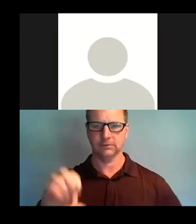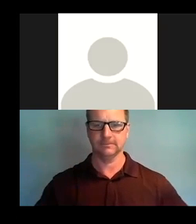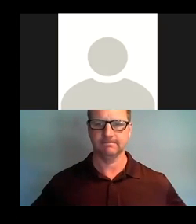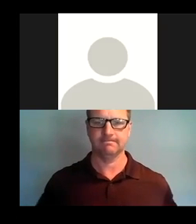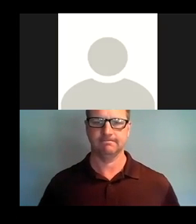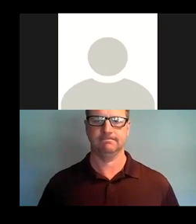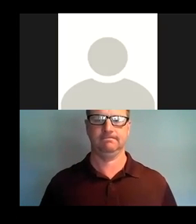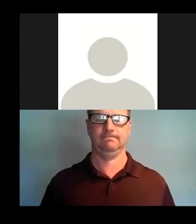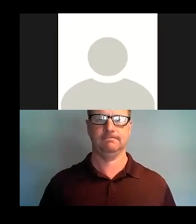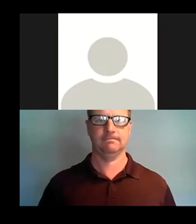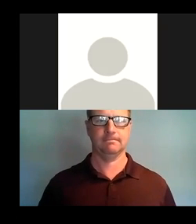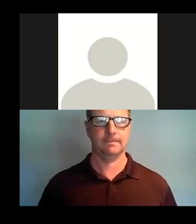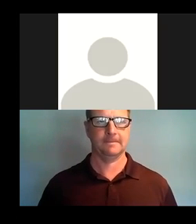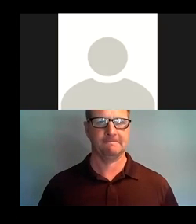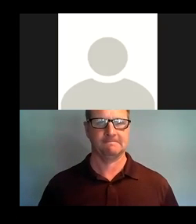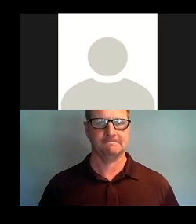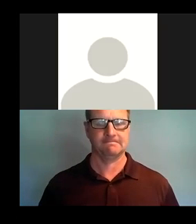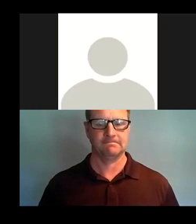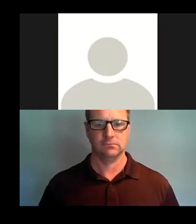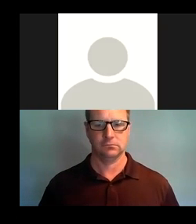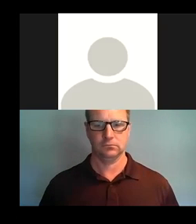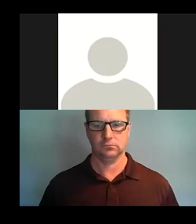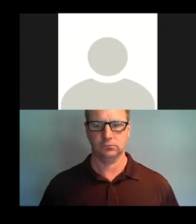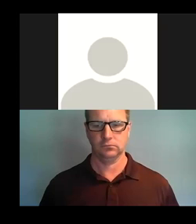I didn't know that, thank you. Sure.